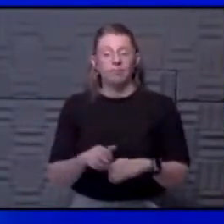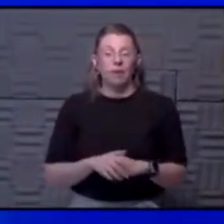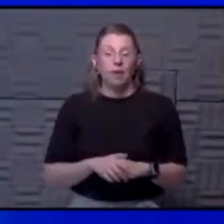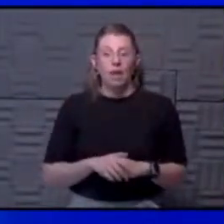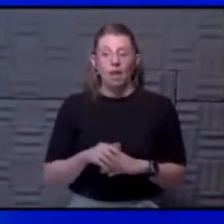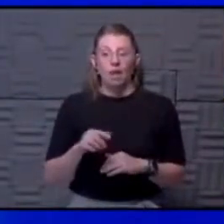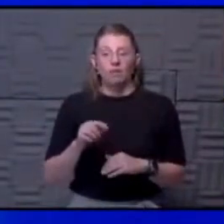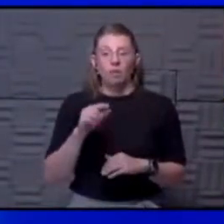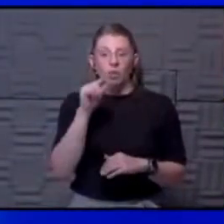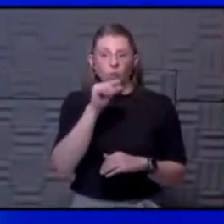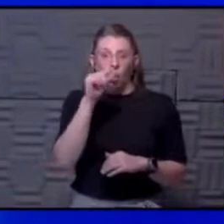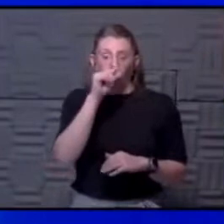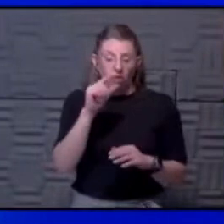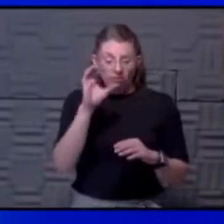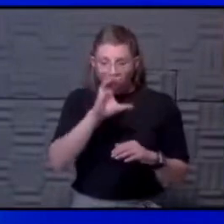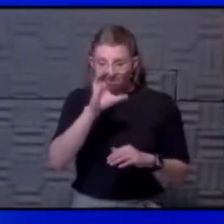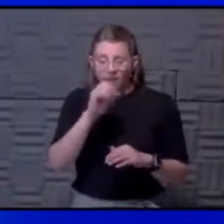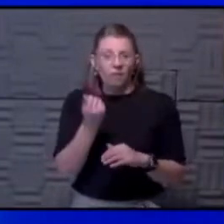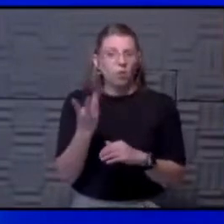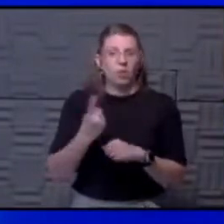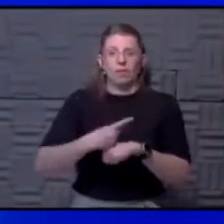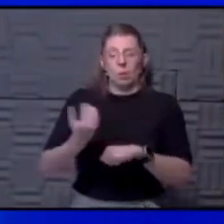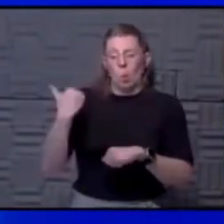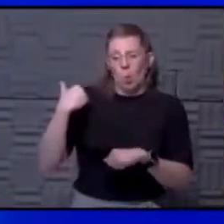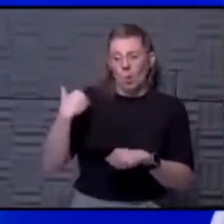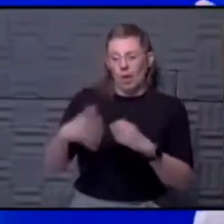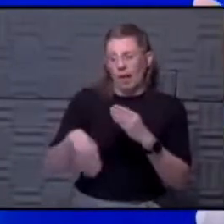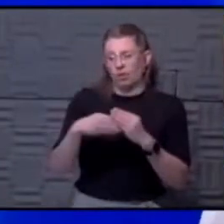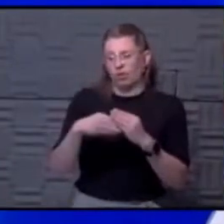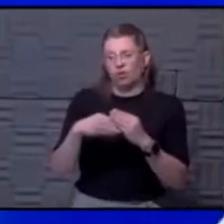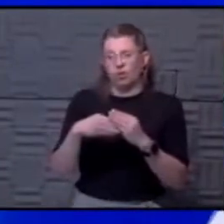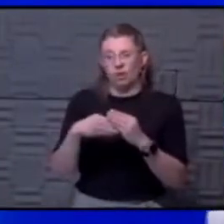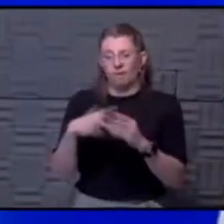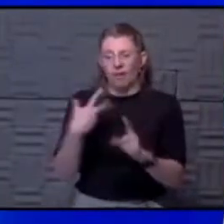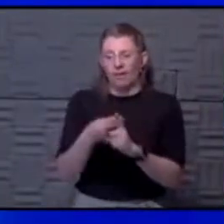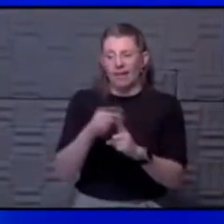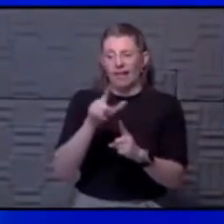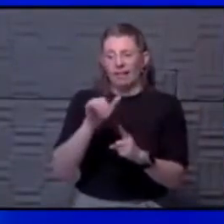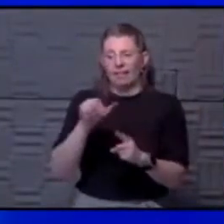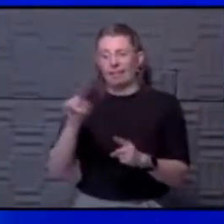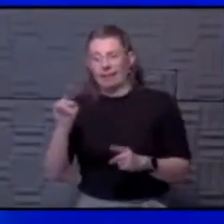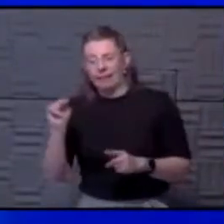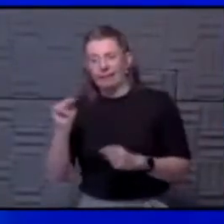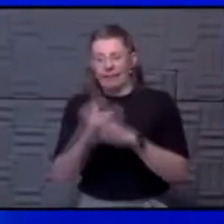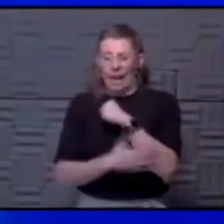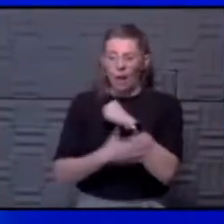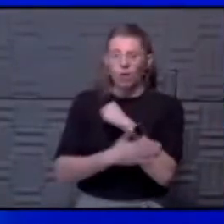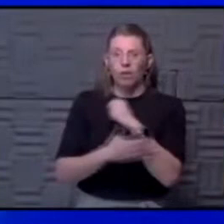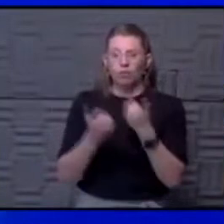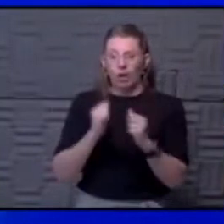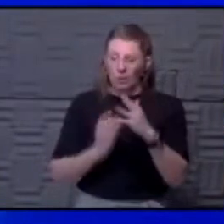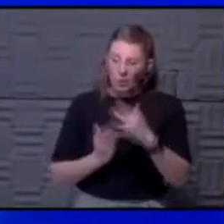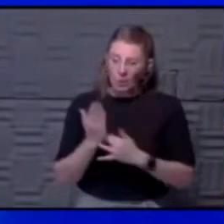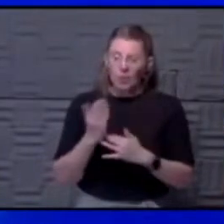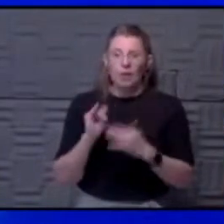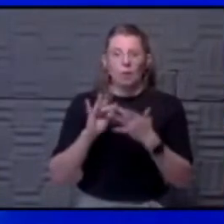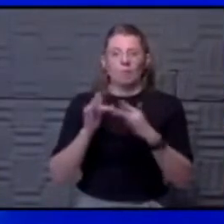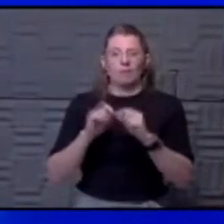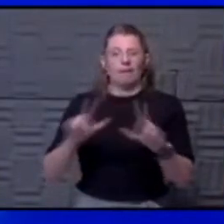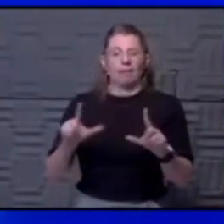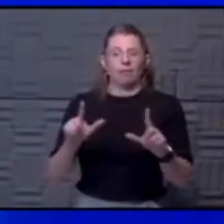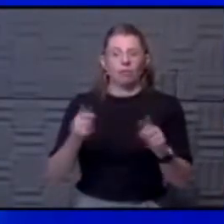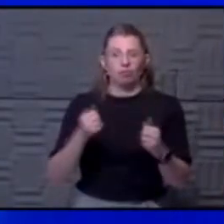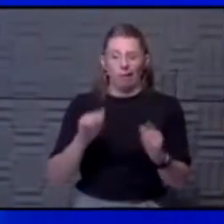Google it and try and find it. A few days ago, there was some extra vaccine in Lynn County, and I know a bunch of people were trying to get through the websites or get to the